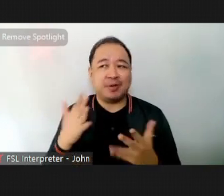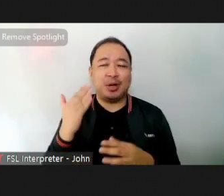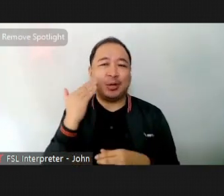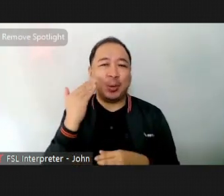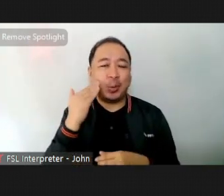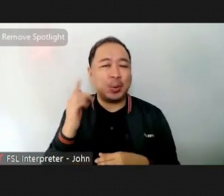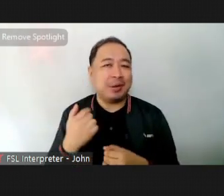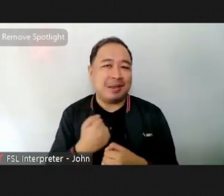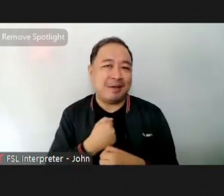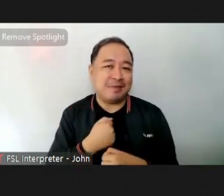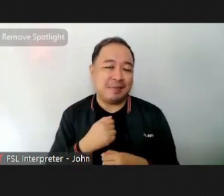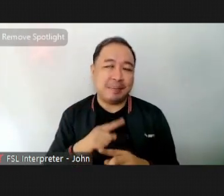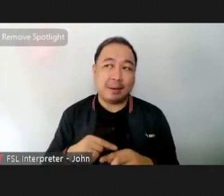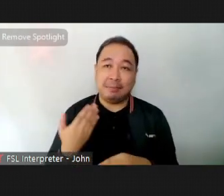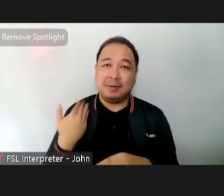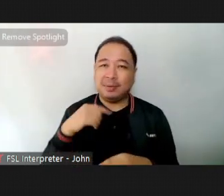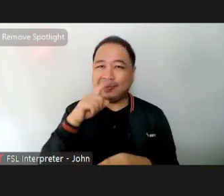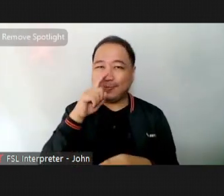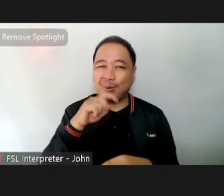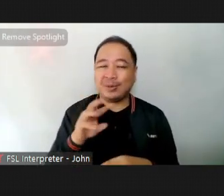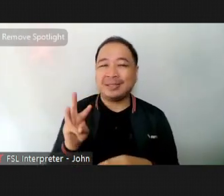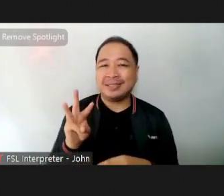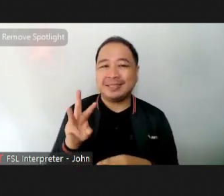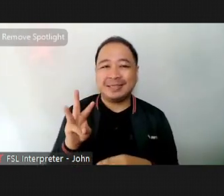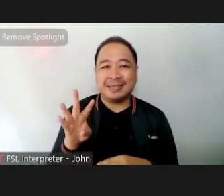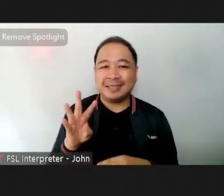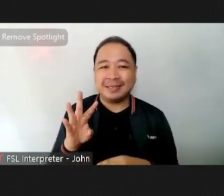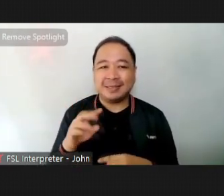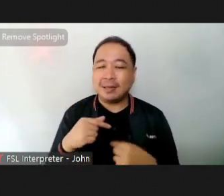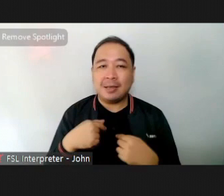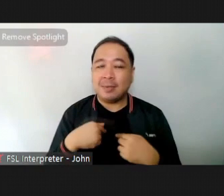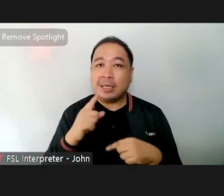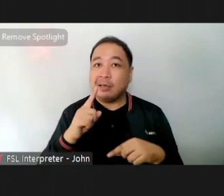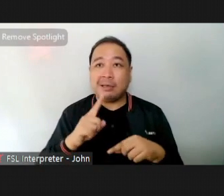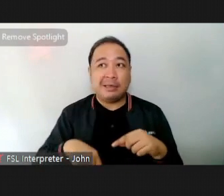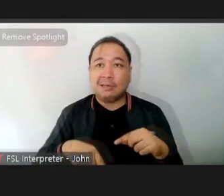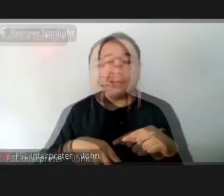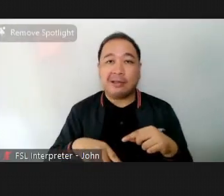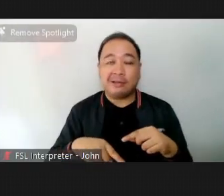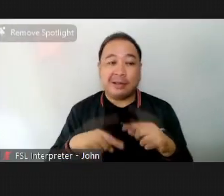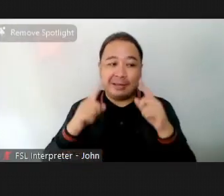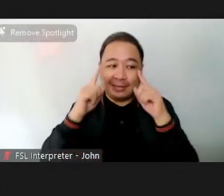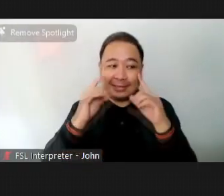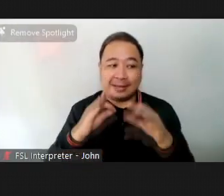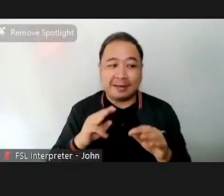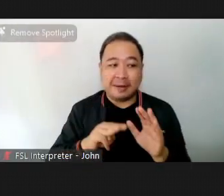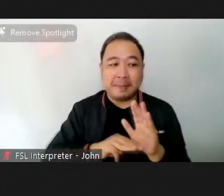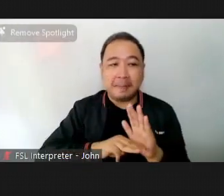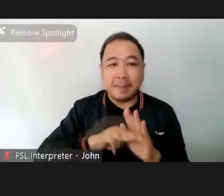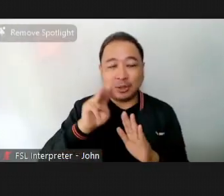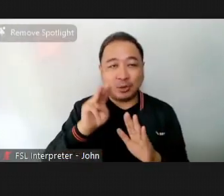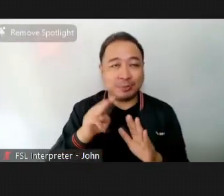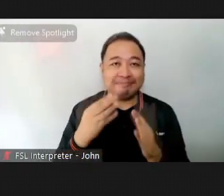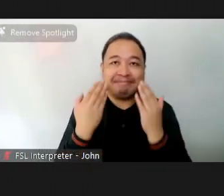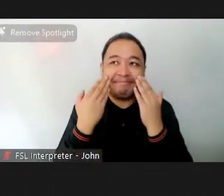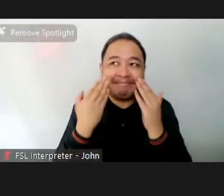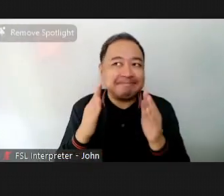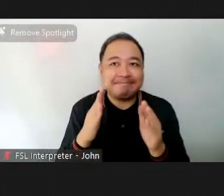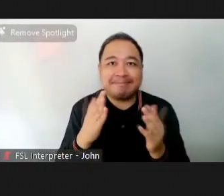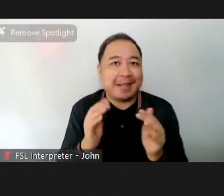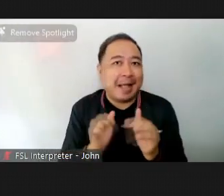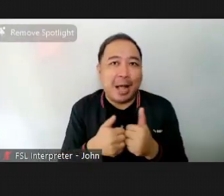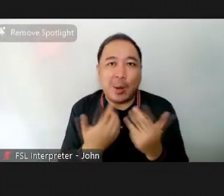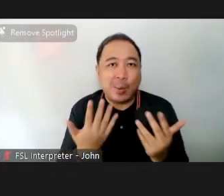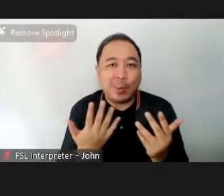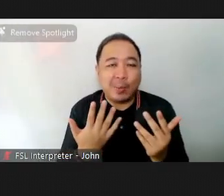was 16 years old. I can't make mature life decisions. I didn't know any better, and I